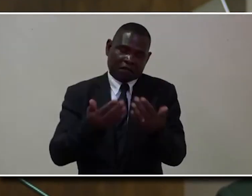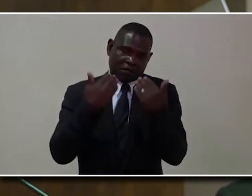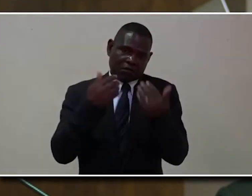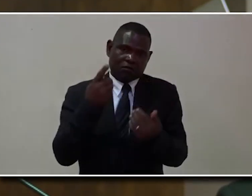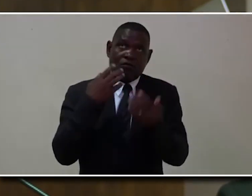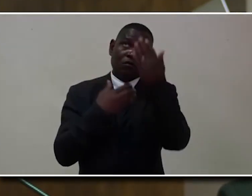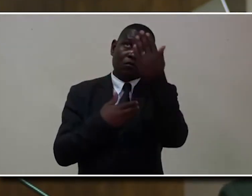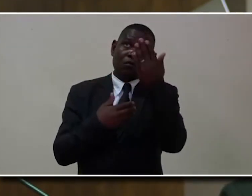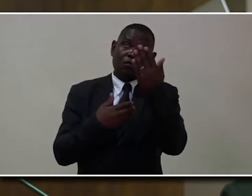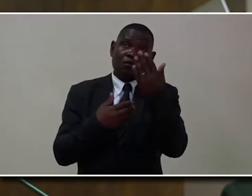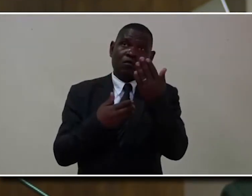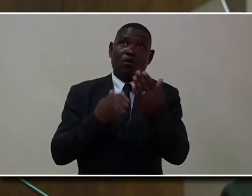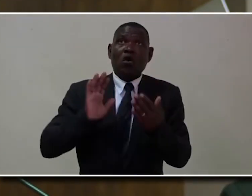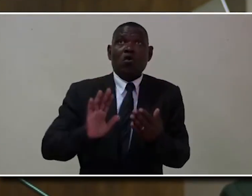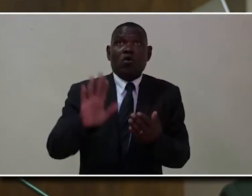Thank you for your love.